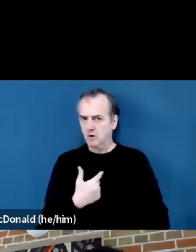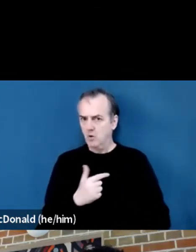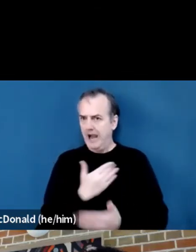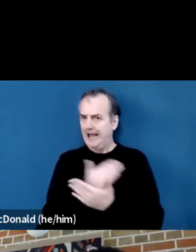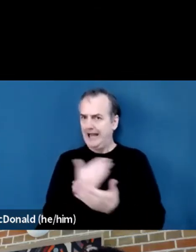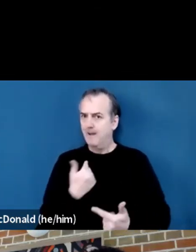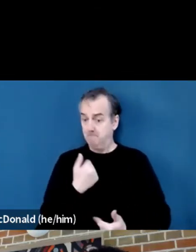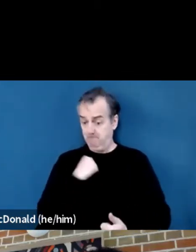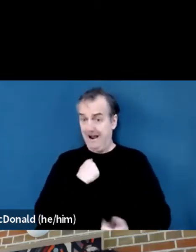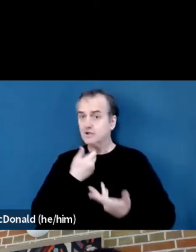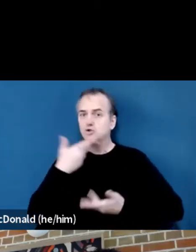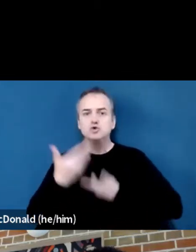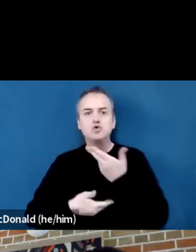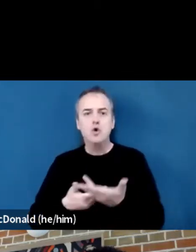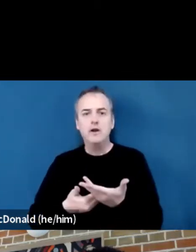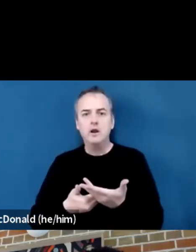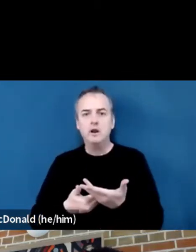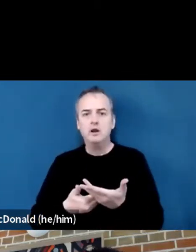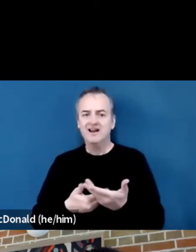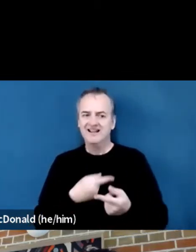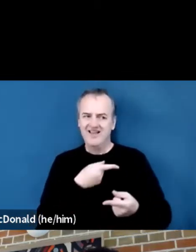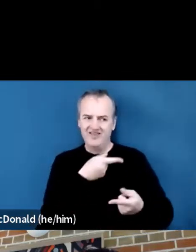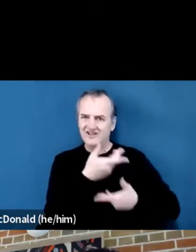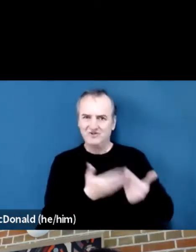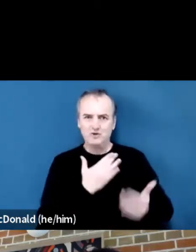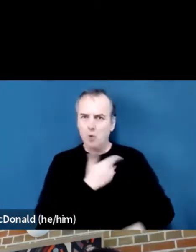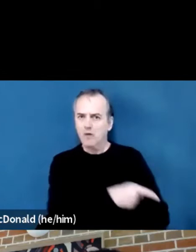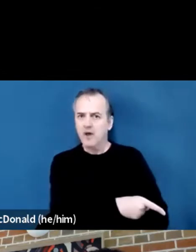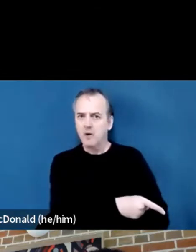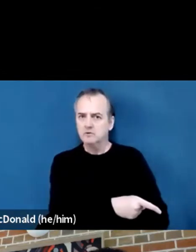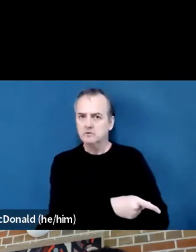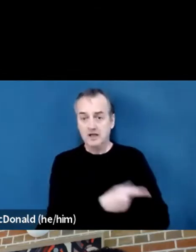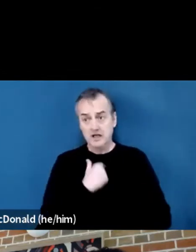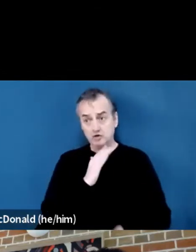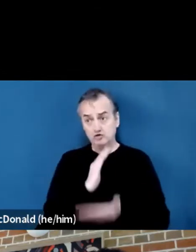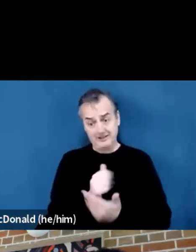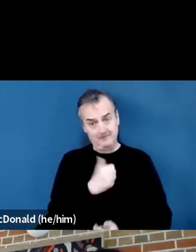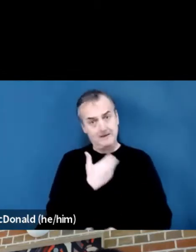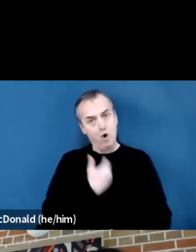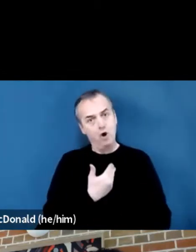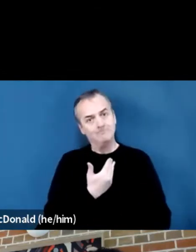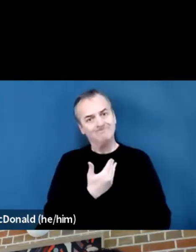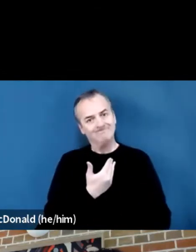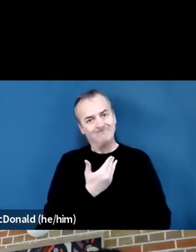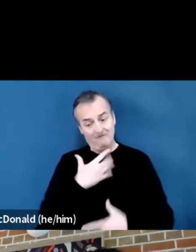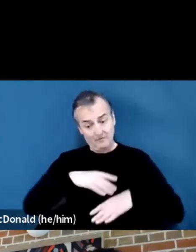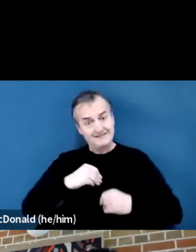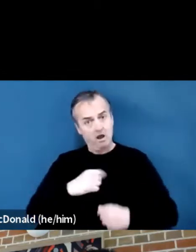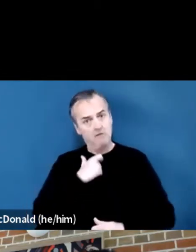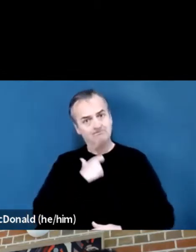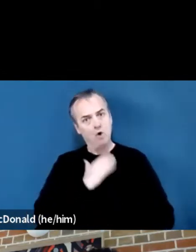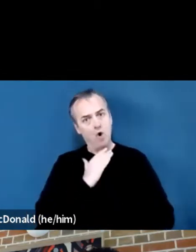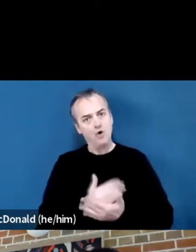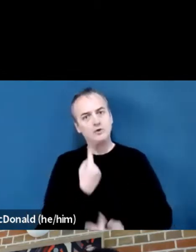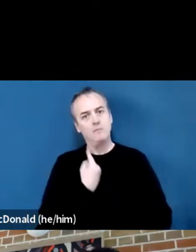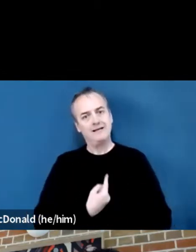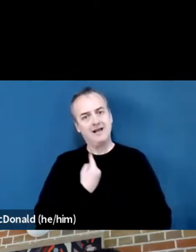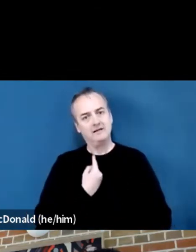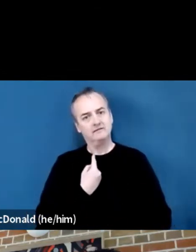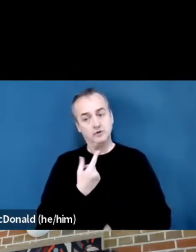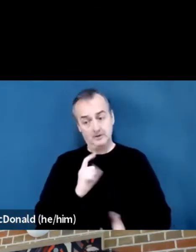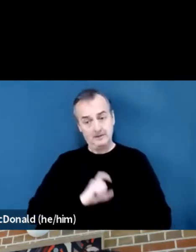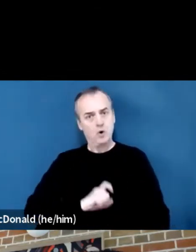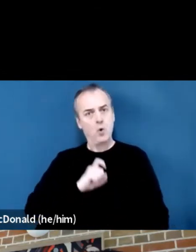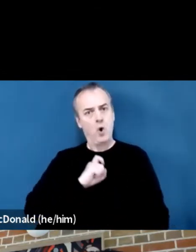write my story and the story I don't want to write. And I try and be that person from day one, from square one, like I say about be big, be honest, be